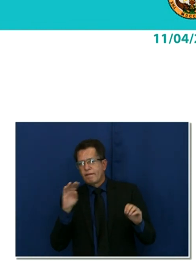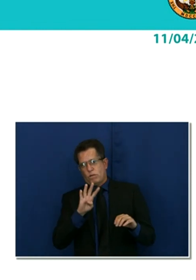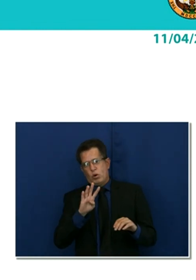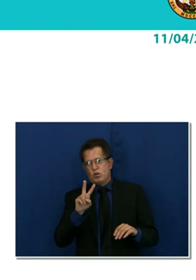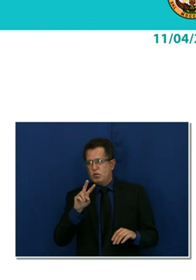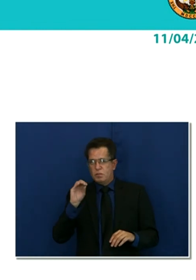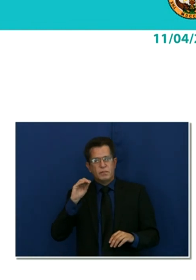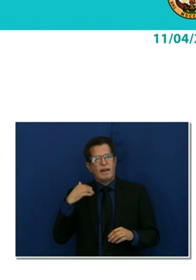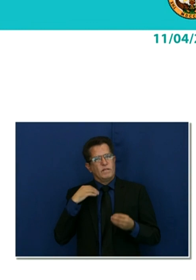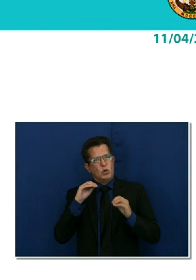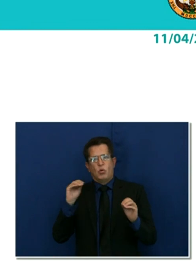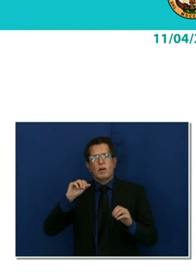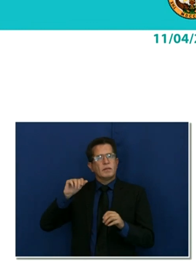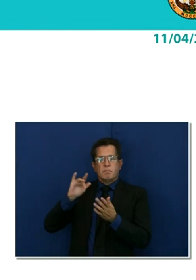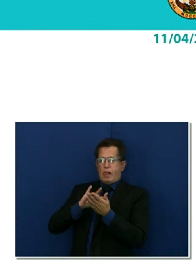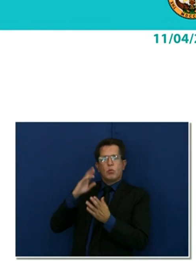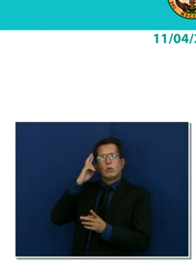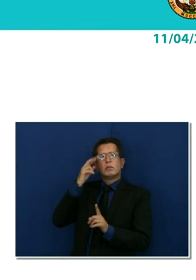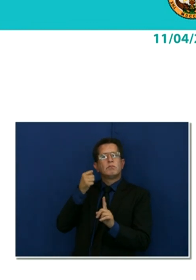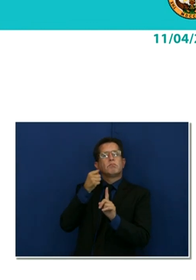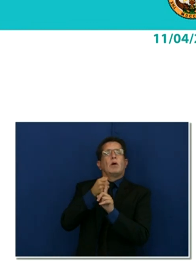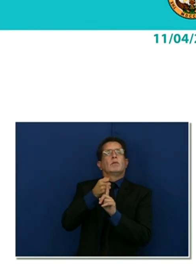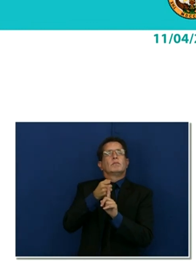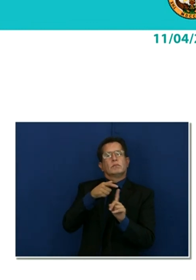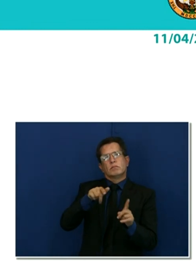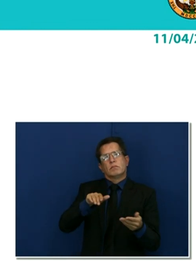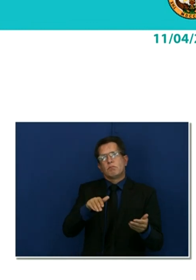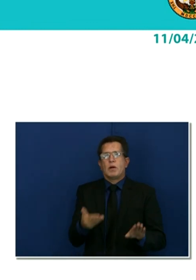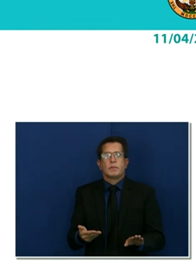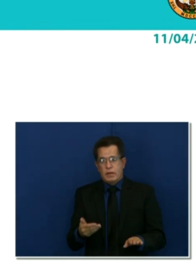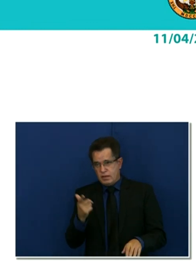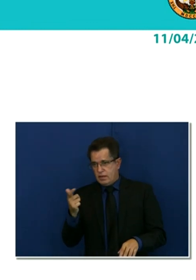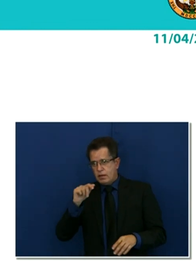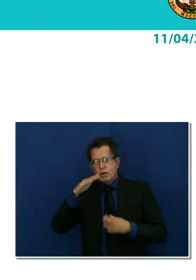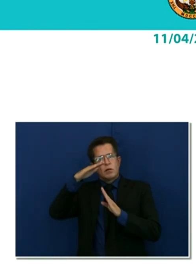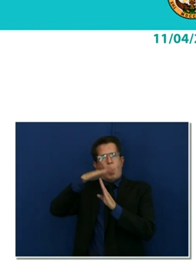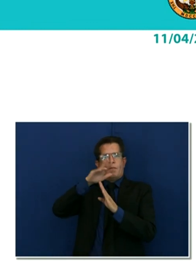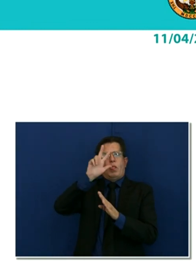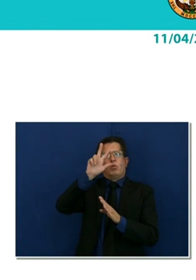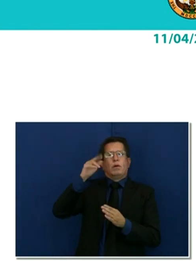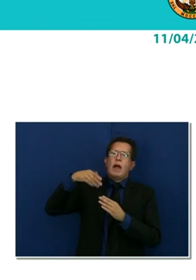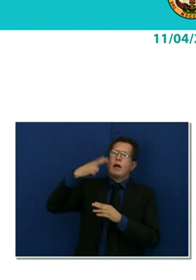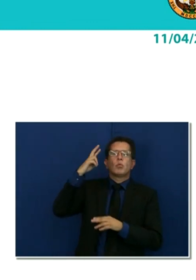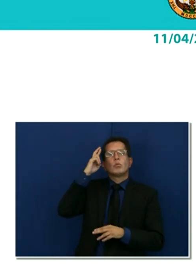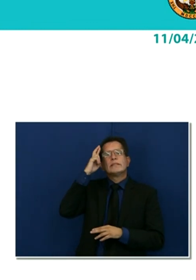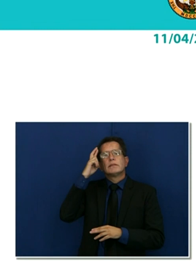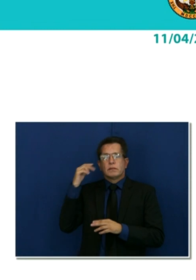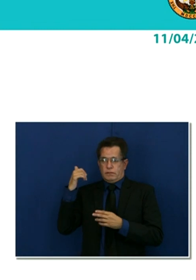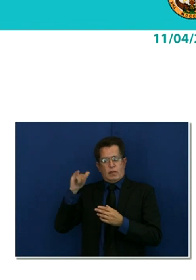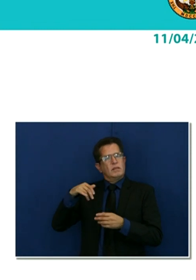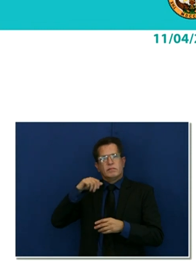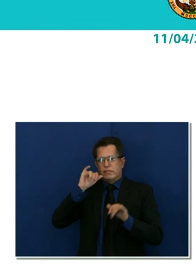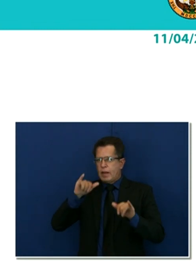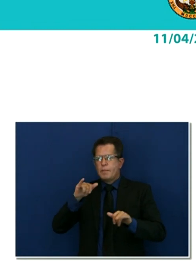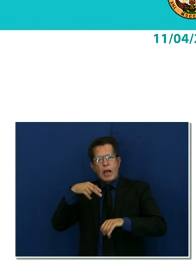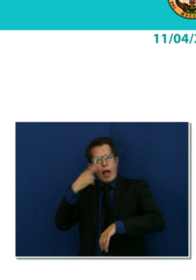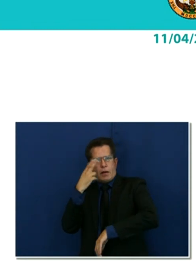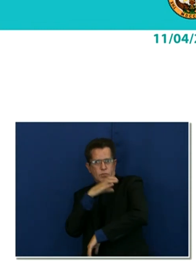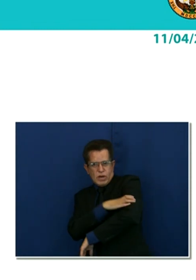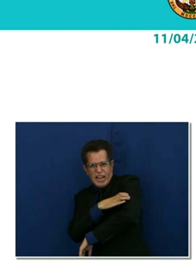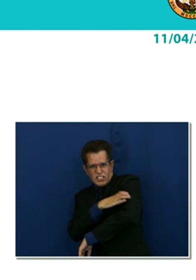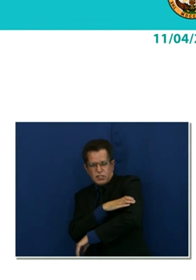conditions. And the top 3 underlying medical conditions have not changed. These remain to be